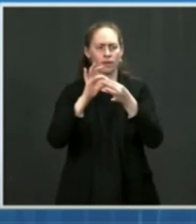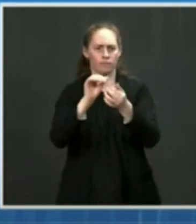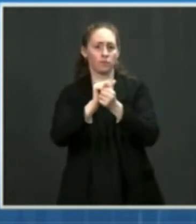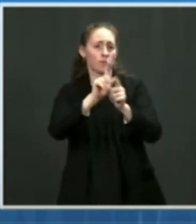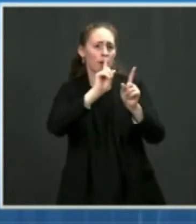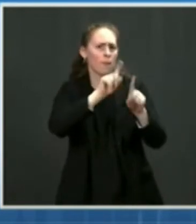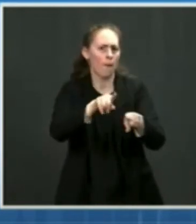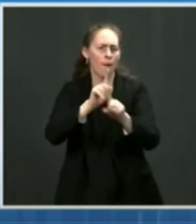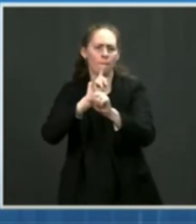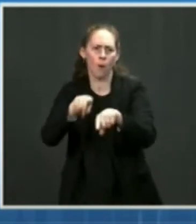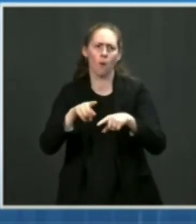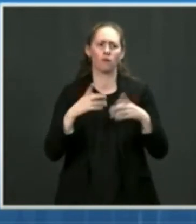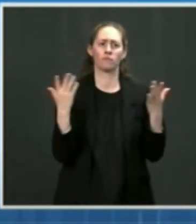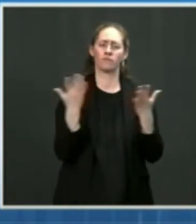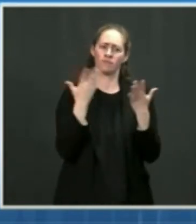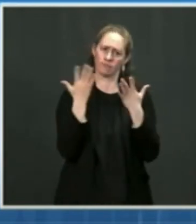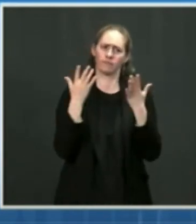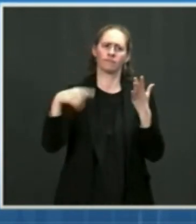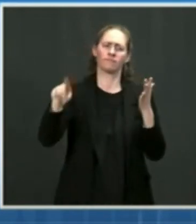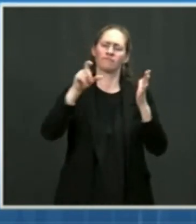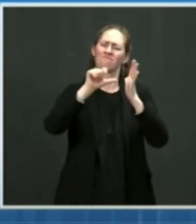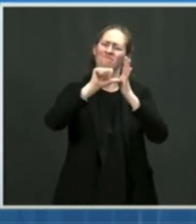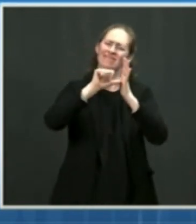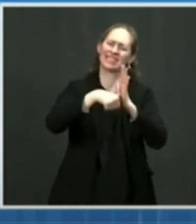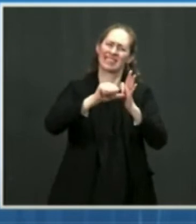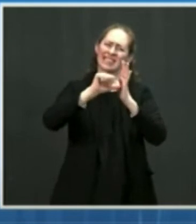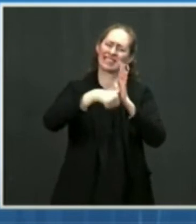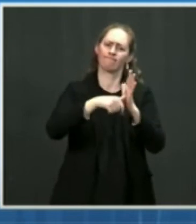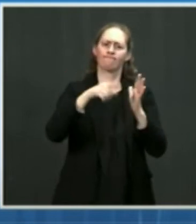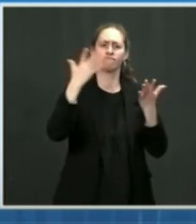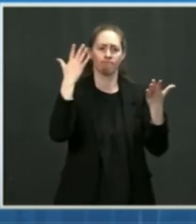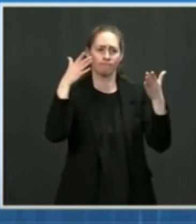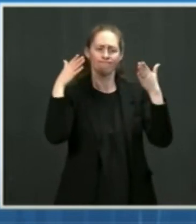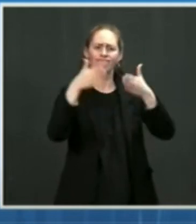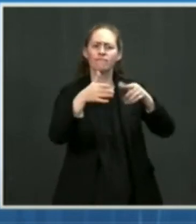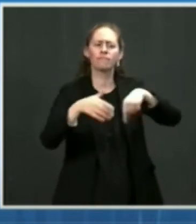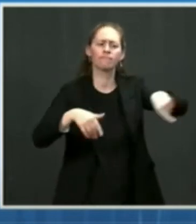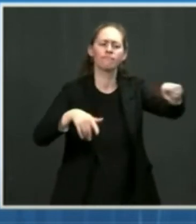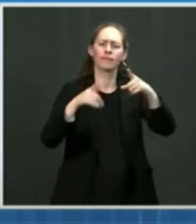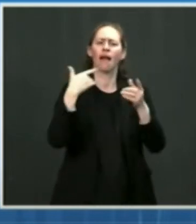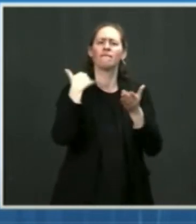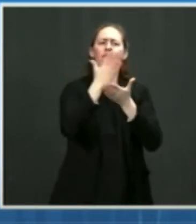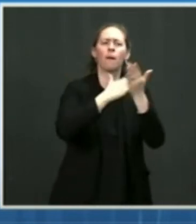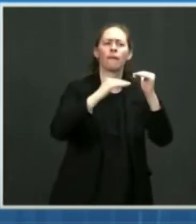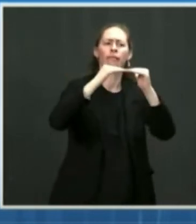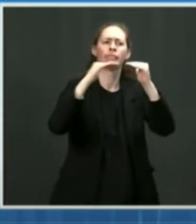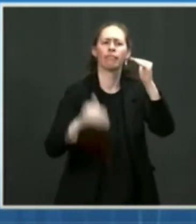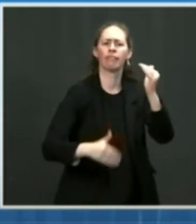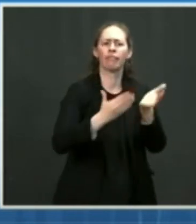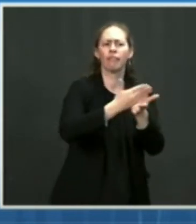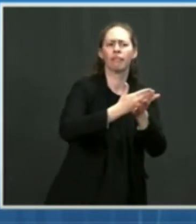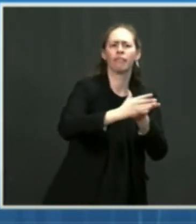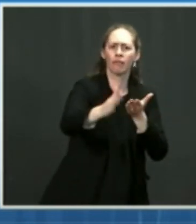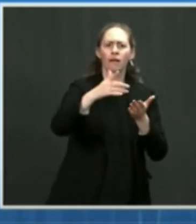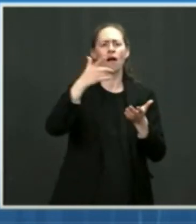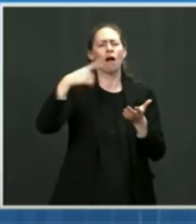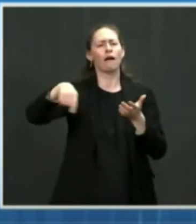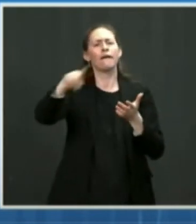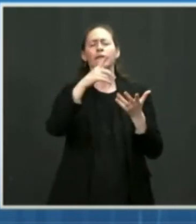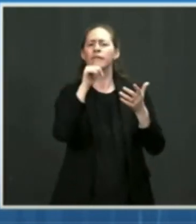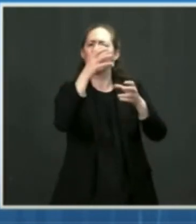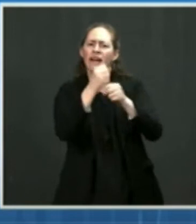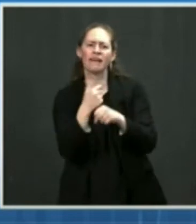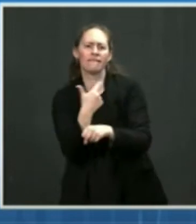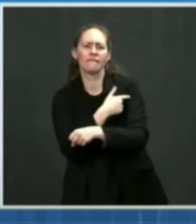underscore the need to address health inequities in our country, including in our vaccination efforts. The first